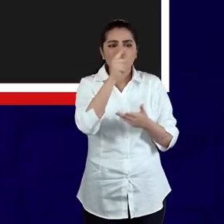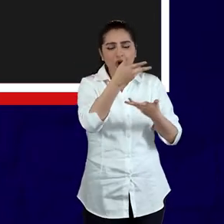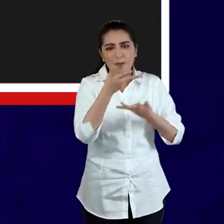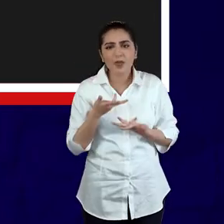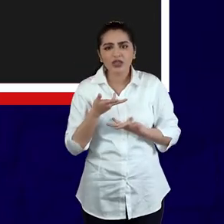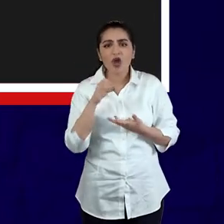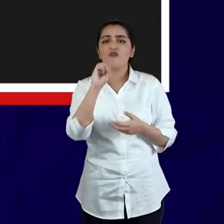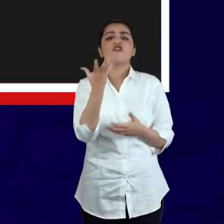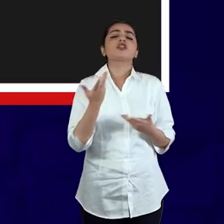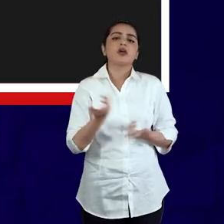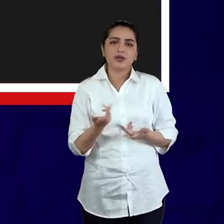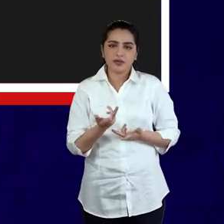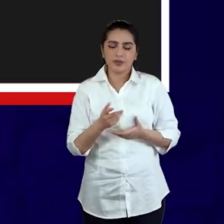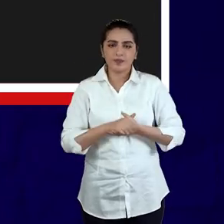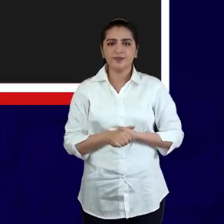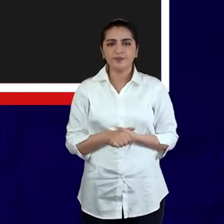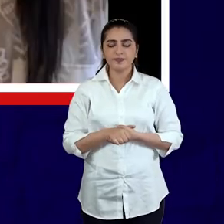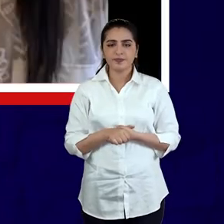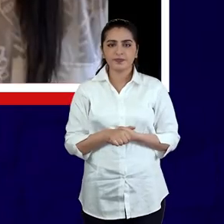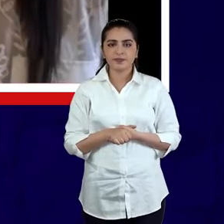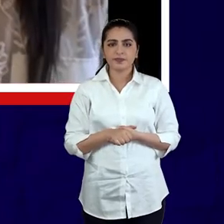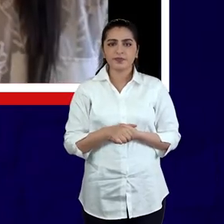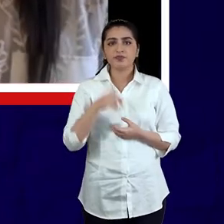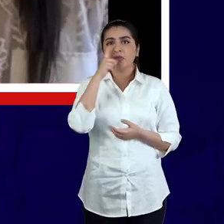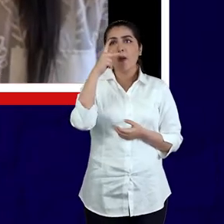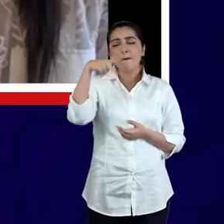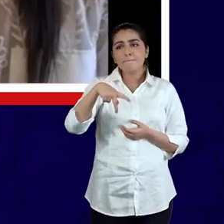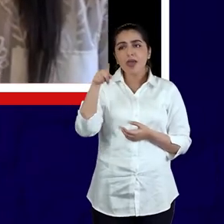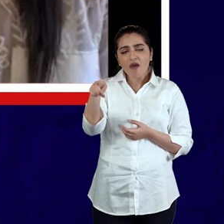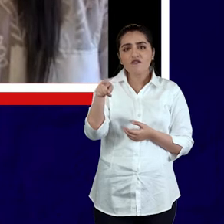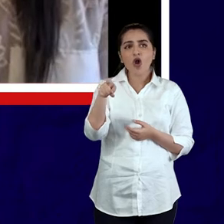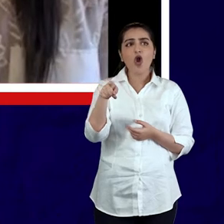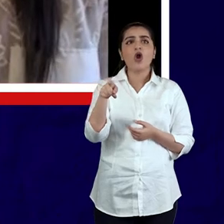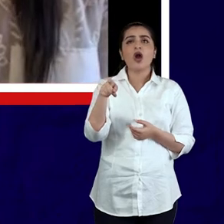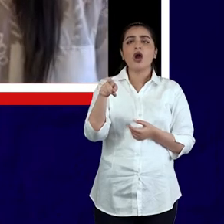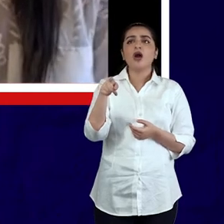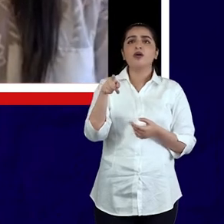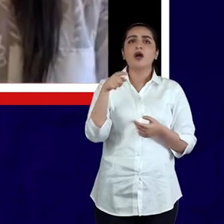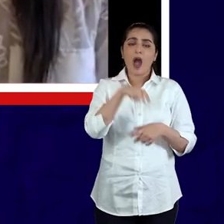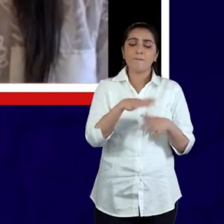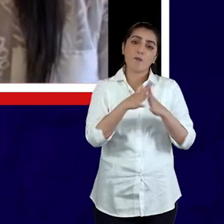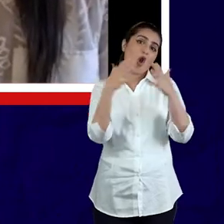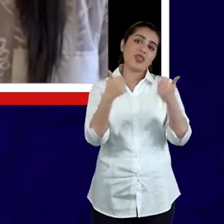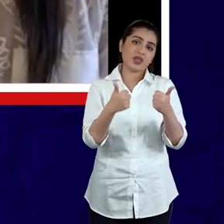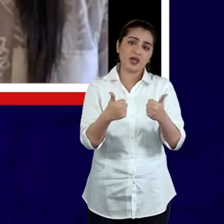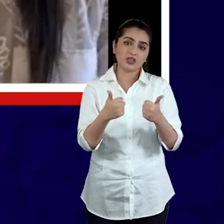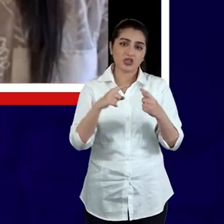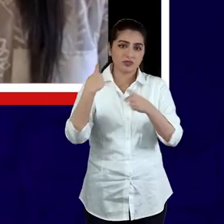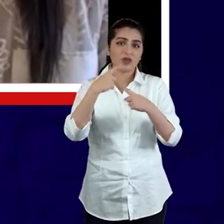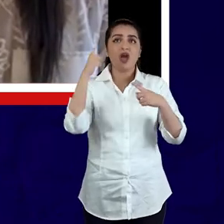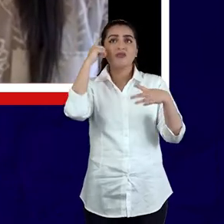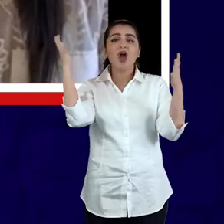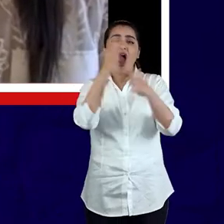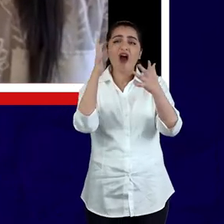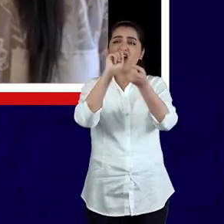behind looking at that, I guess, for you? Well, you know, Pavinda, things are pretty grim right now. I mean, the climate